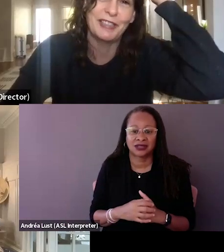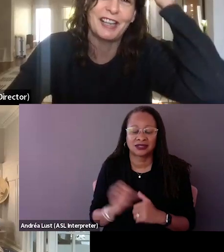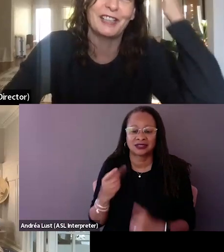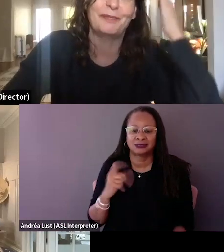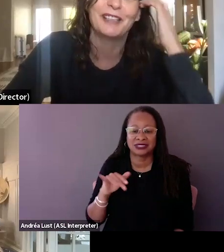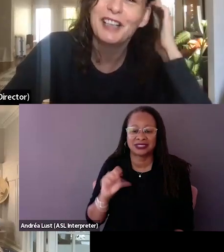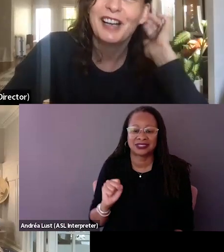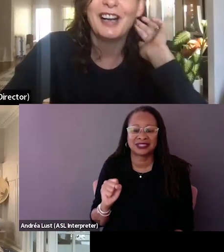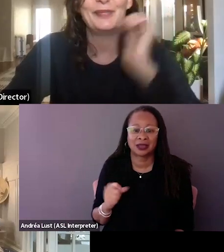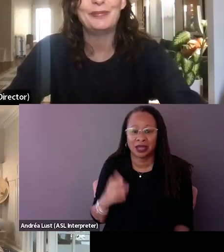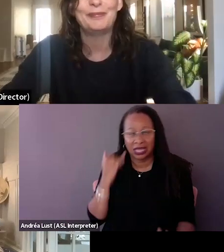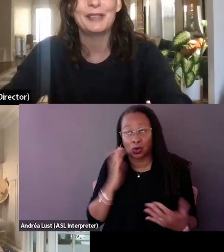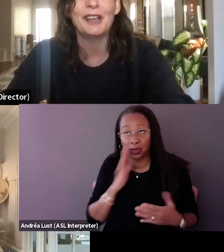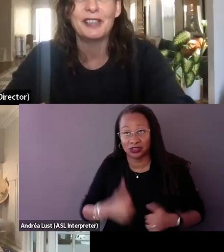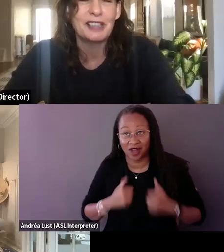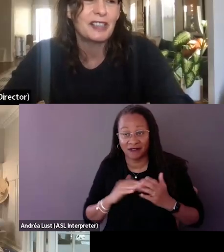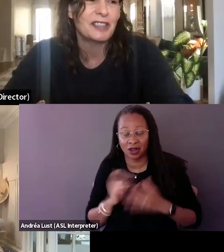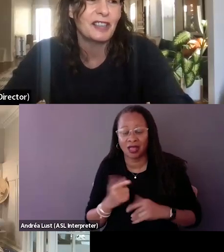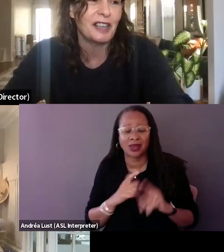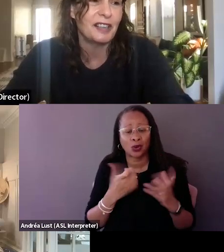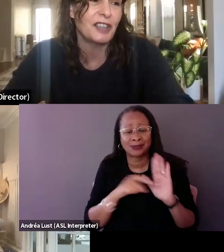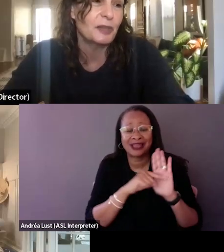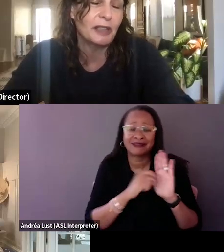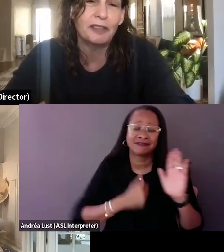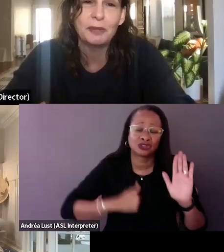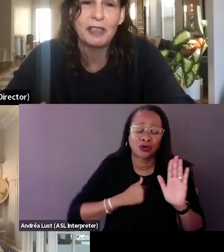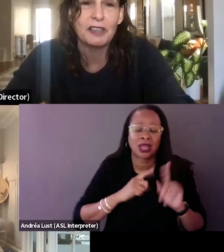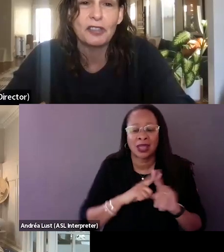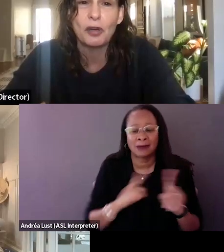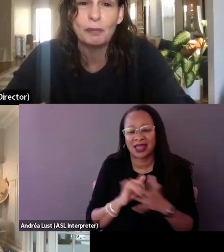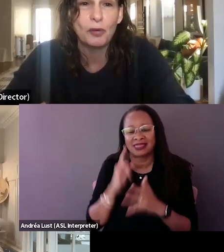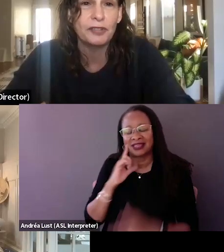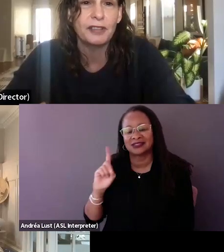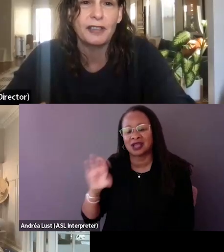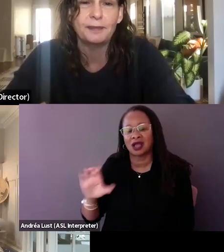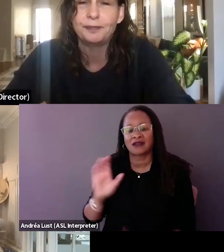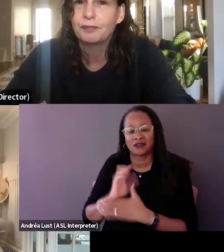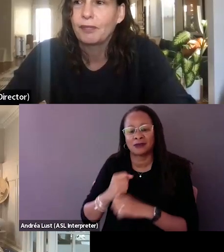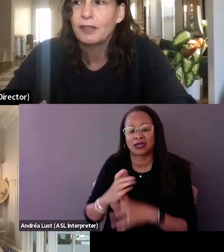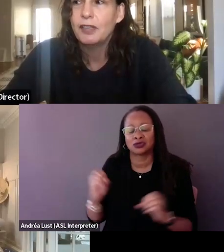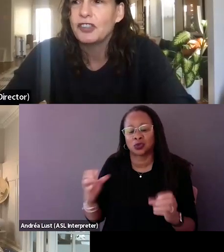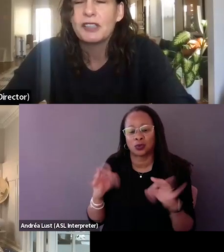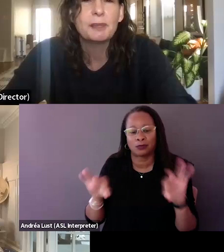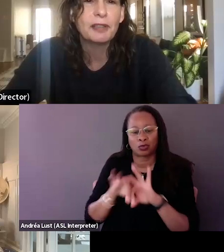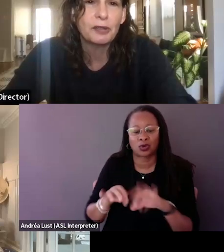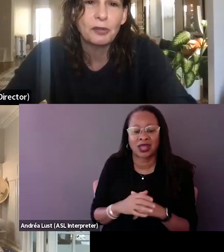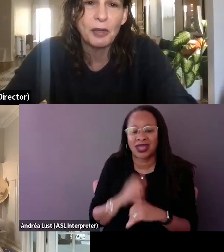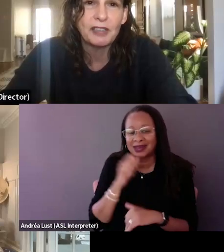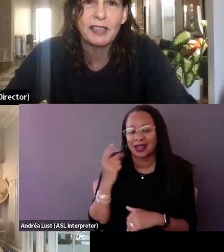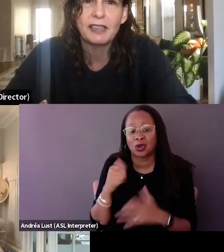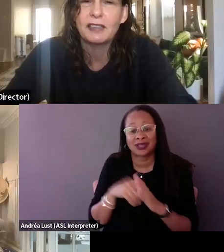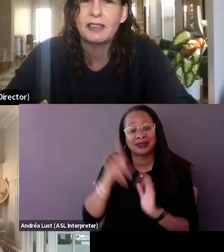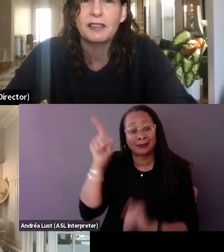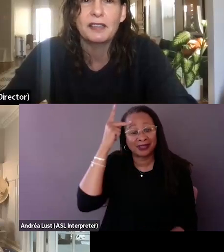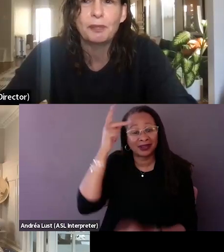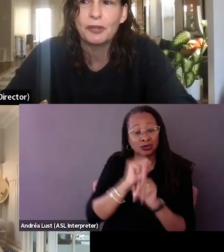don't want to be negative, but no. I think I think documentary filmmaking is so important, and not just in the political realm.